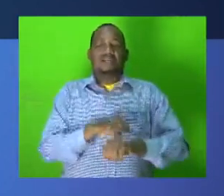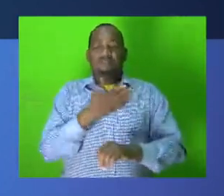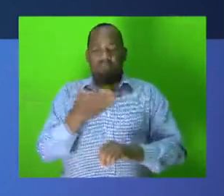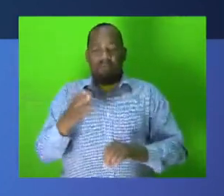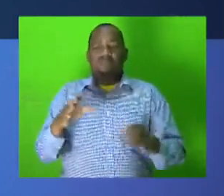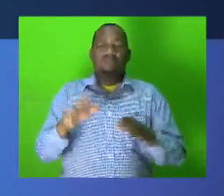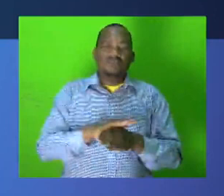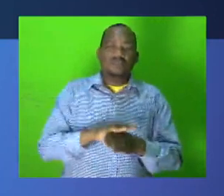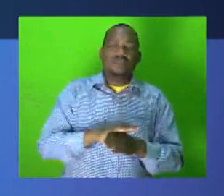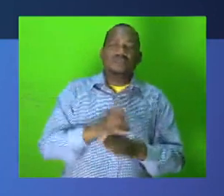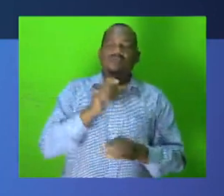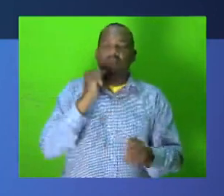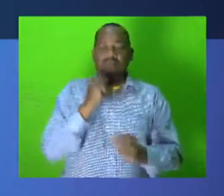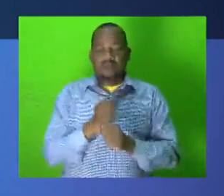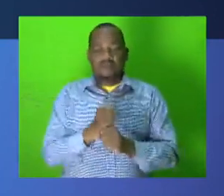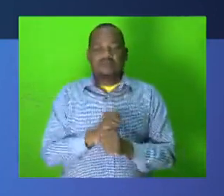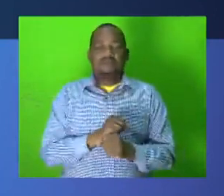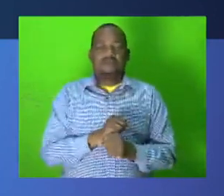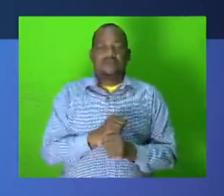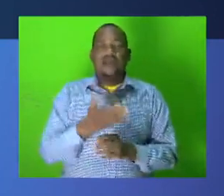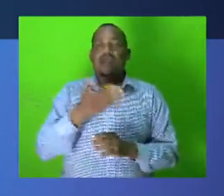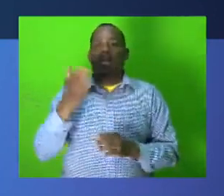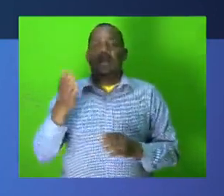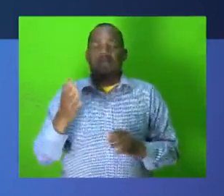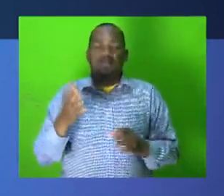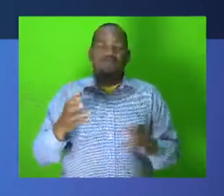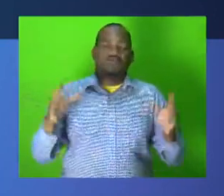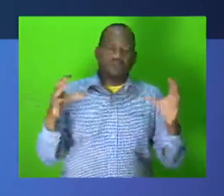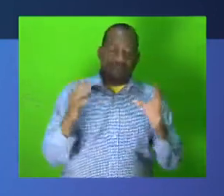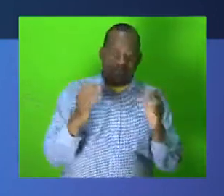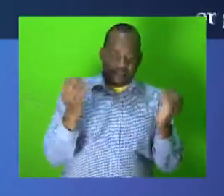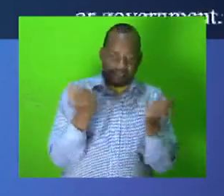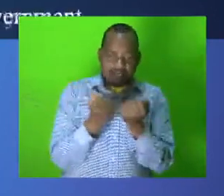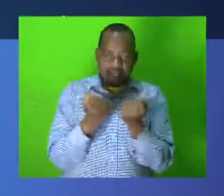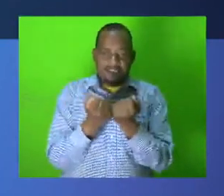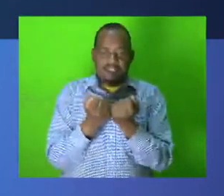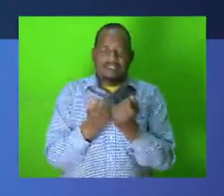repetition of the problem, or to avoid the repetition of the problem, my dear students.